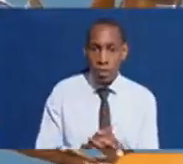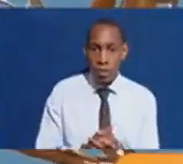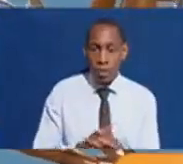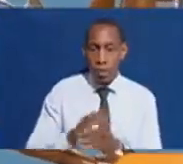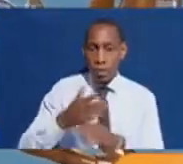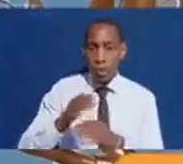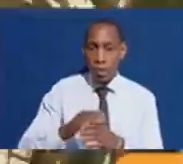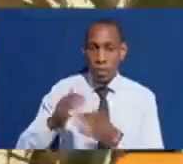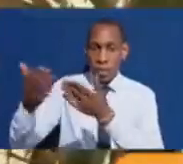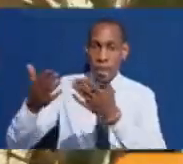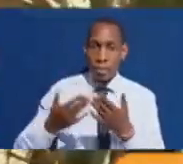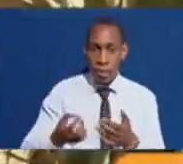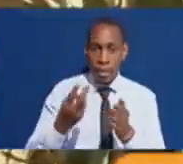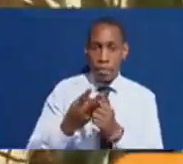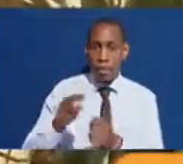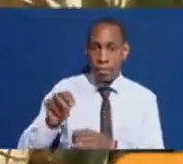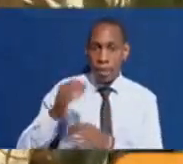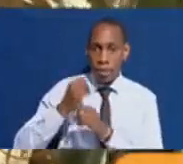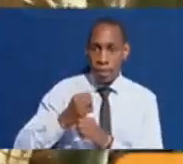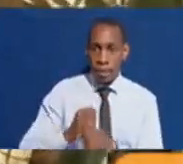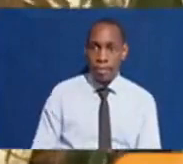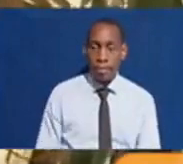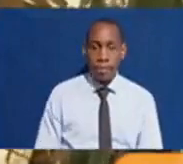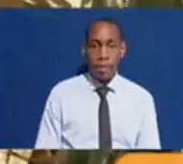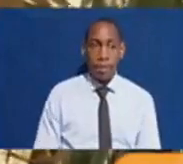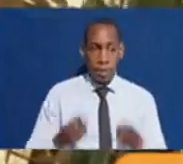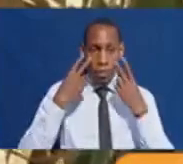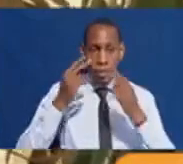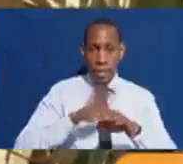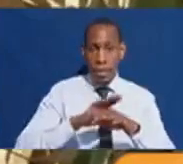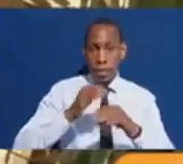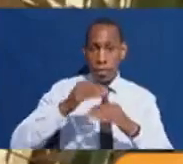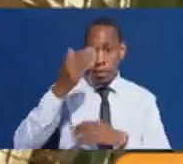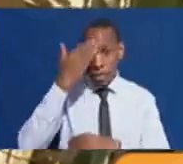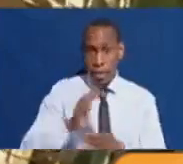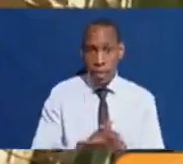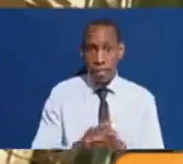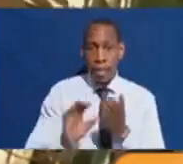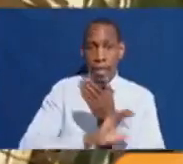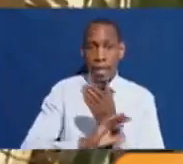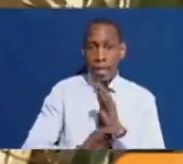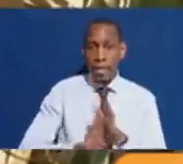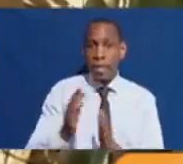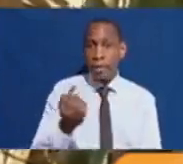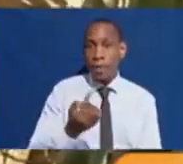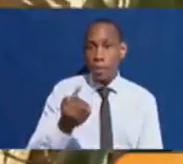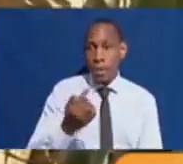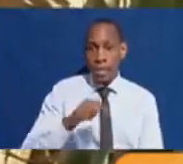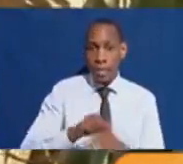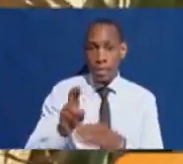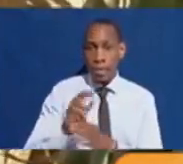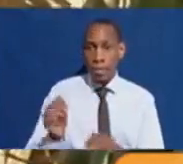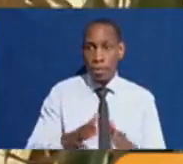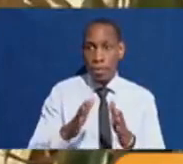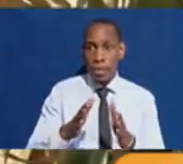maize imports. We are seeing a bright future because a country can only develop by taking advantage